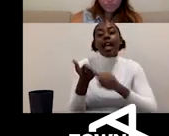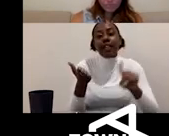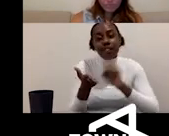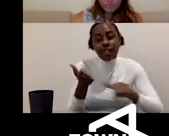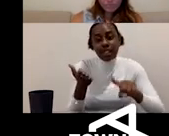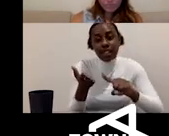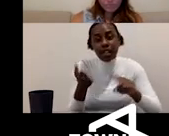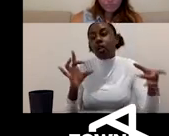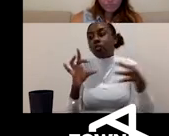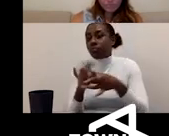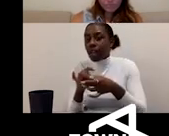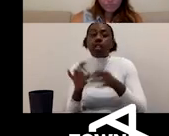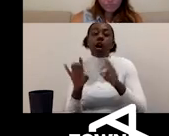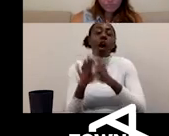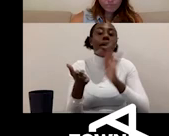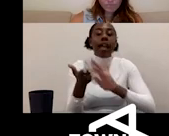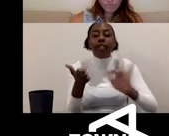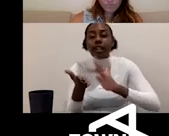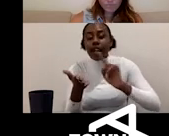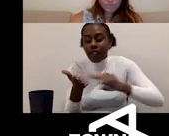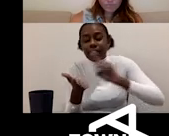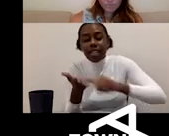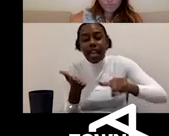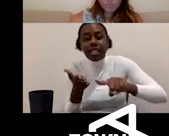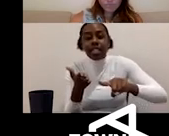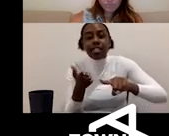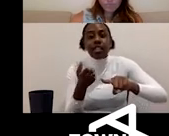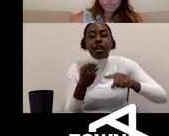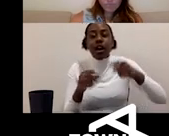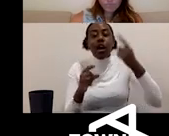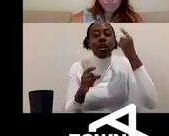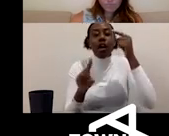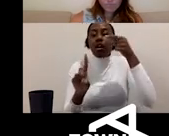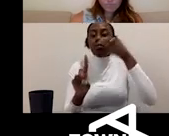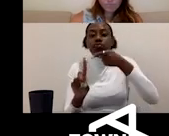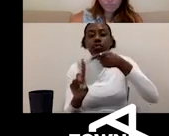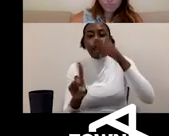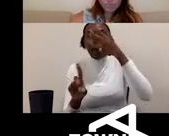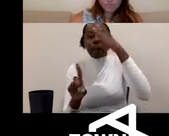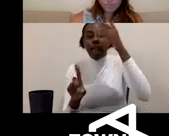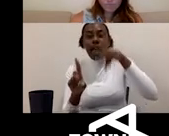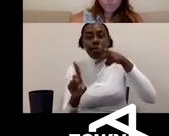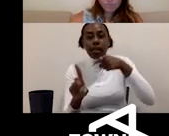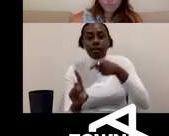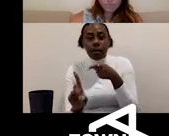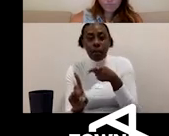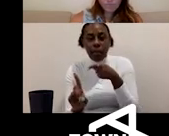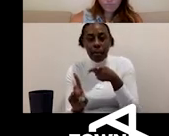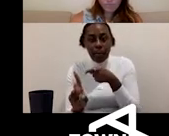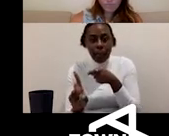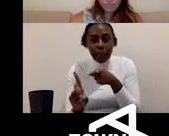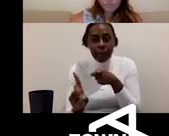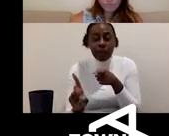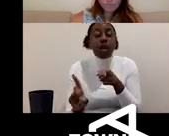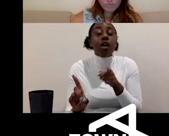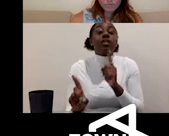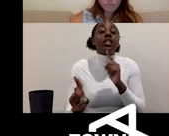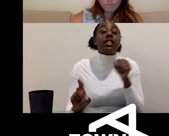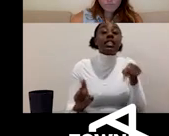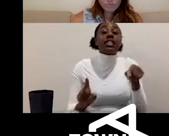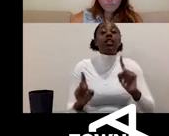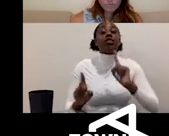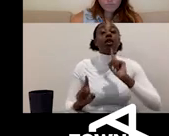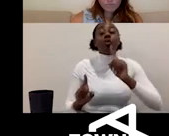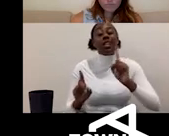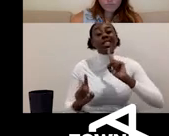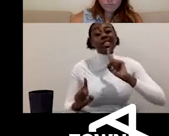as domestic terrorists. So like, this is a really serious, like priority